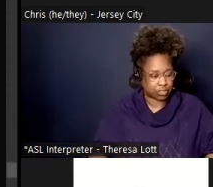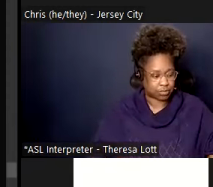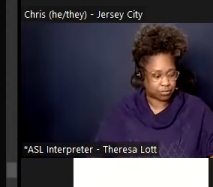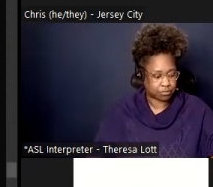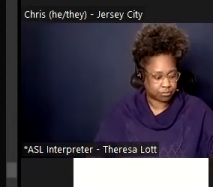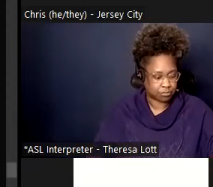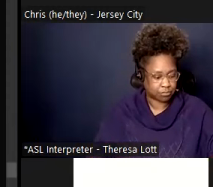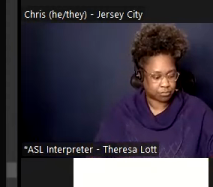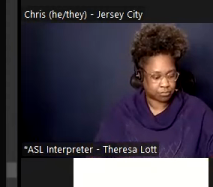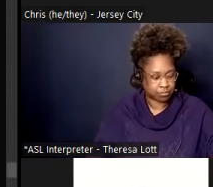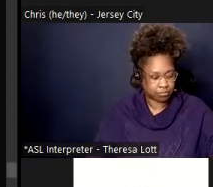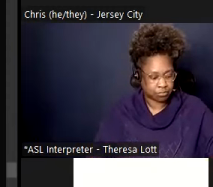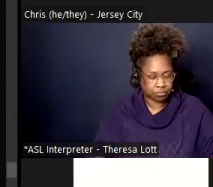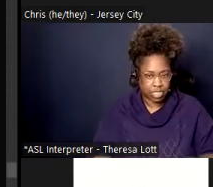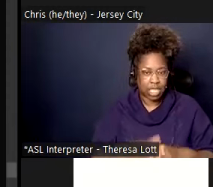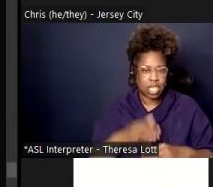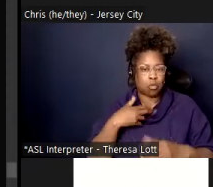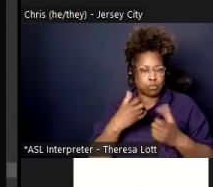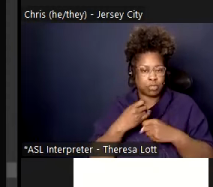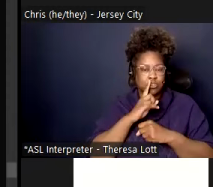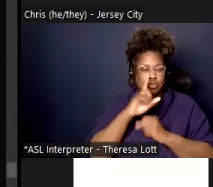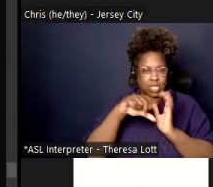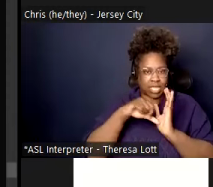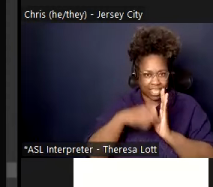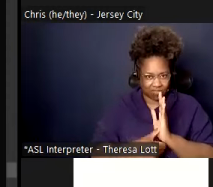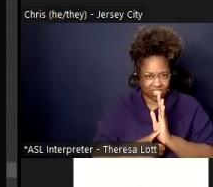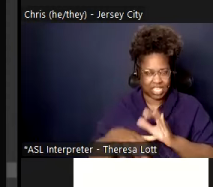that you would want to make sure that we emphasize in the action plan.